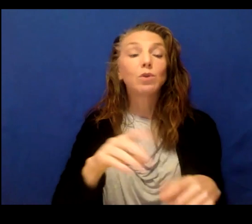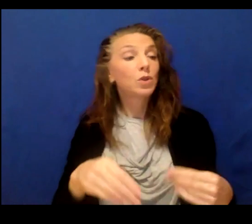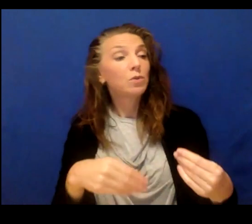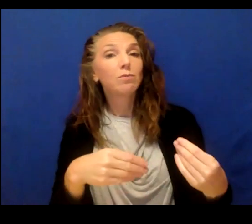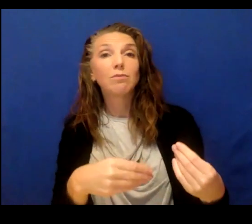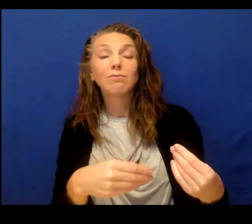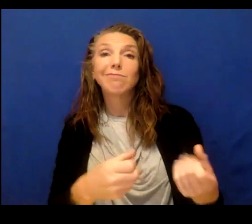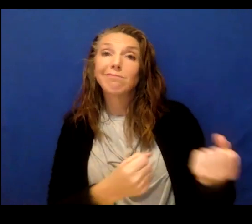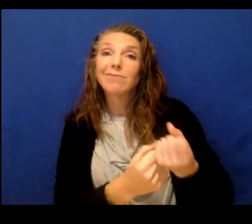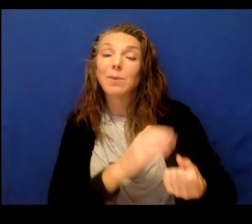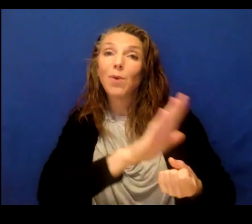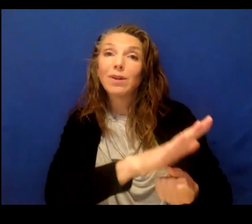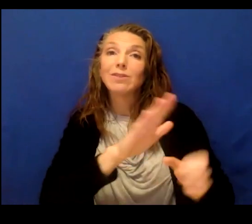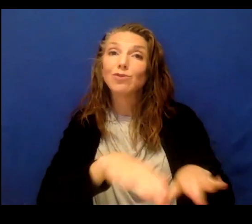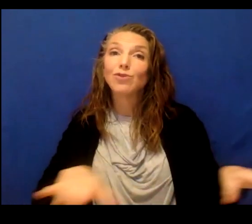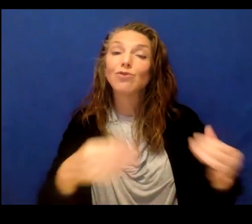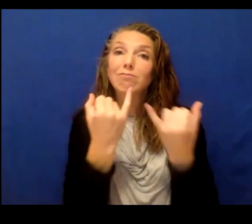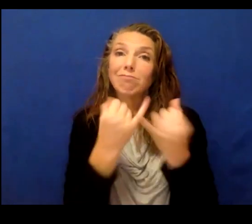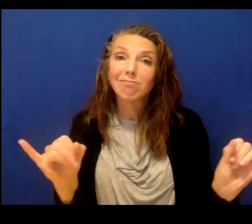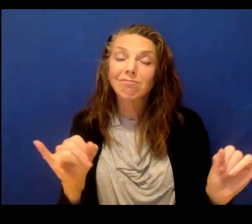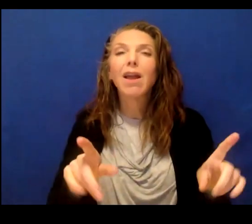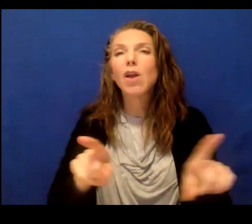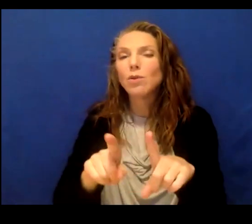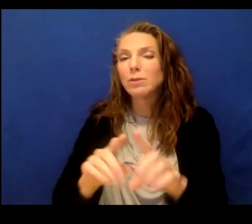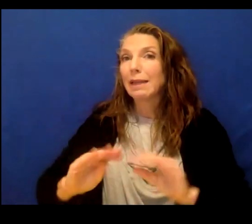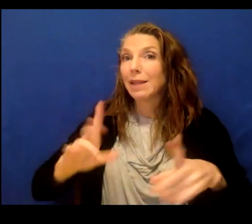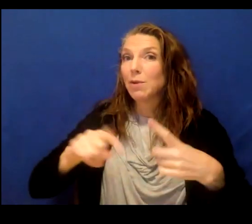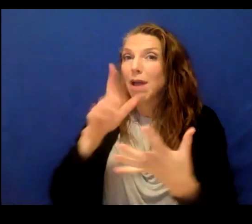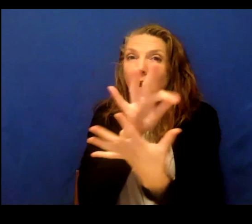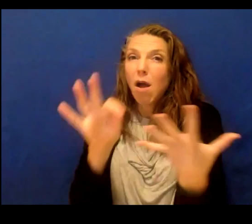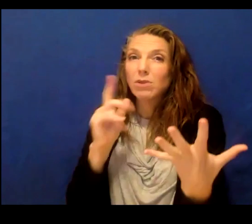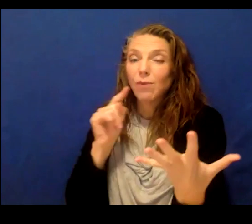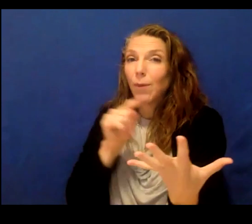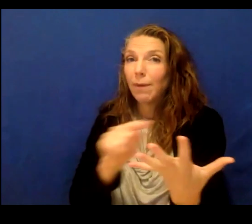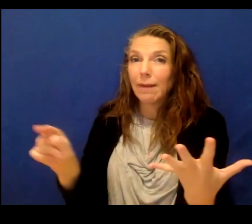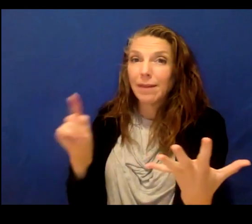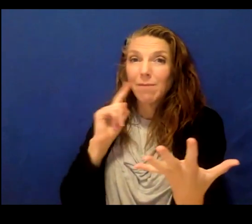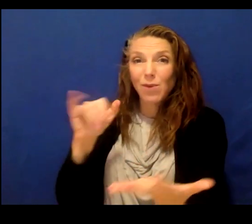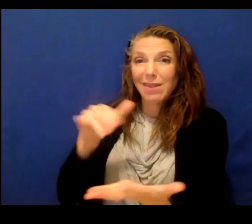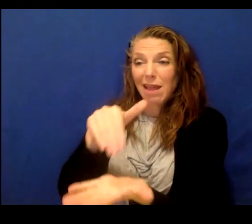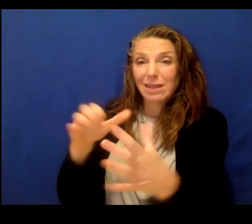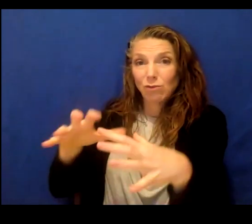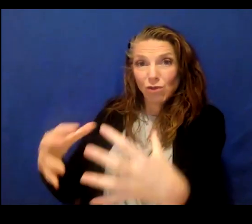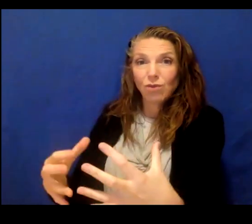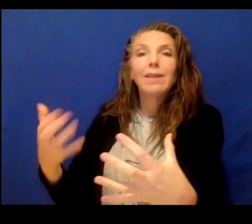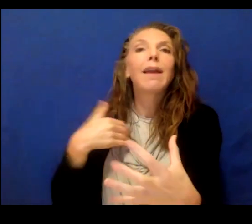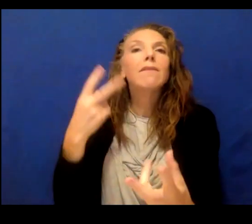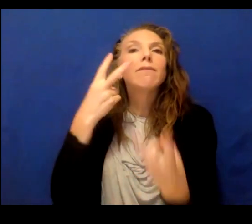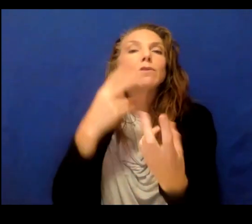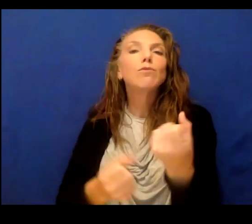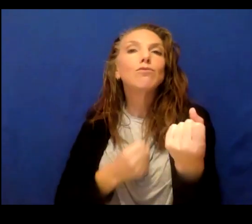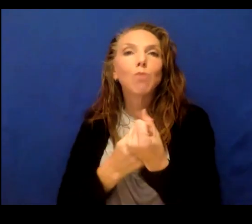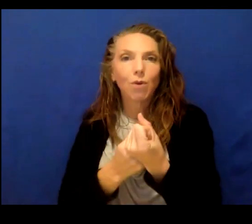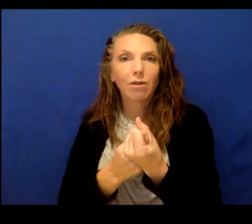children's autonomy and also be clear about what choices are for them within that center, there's a visual support that's created